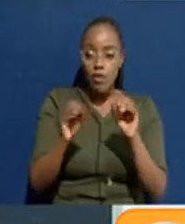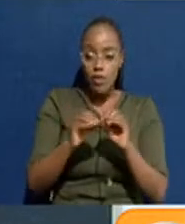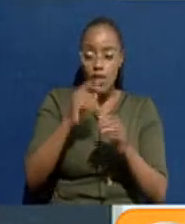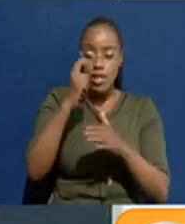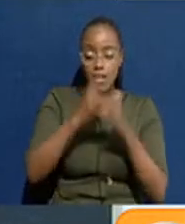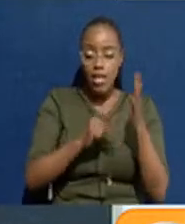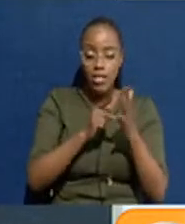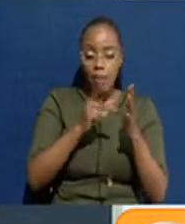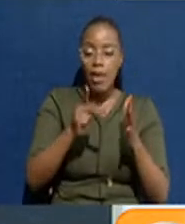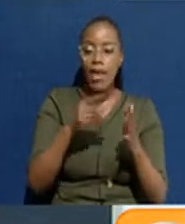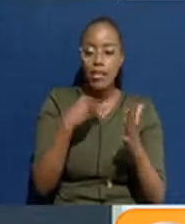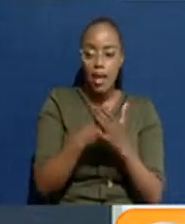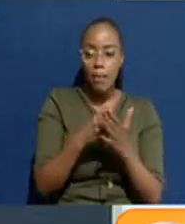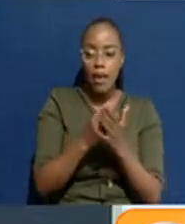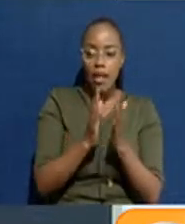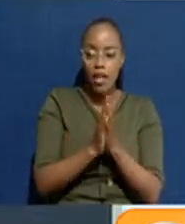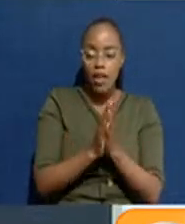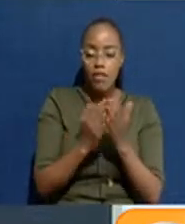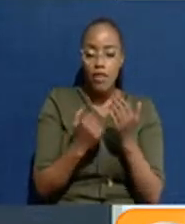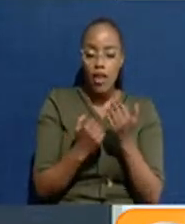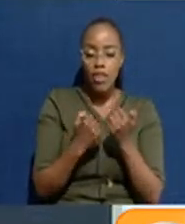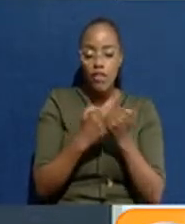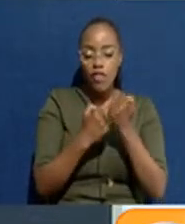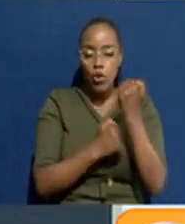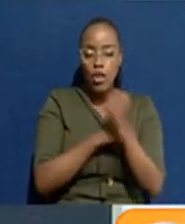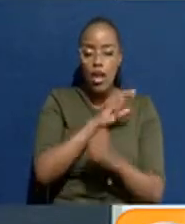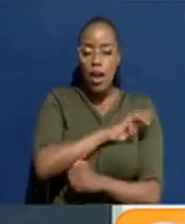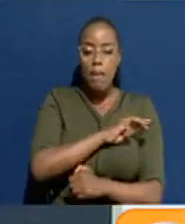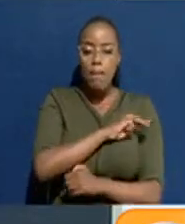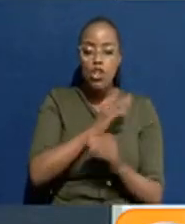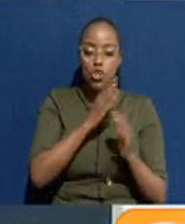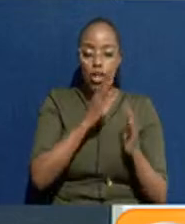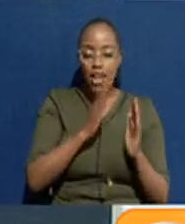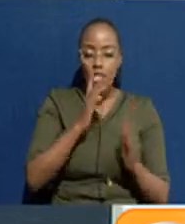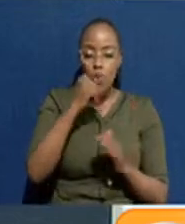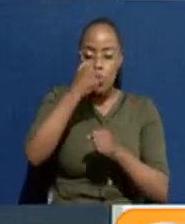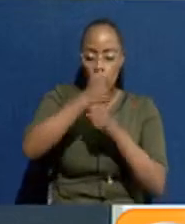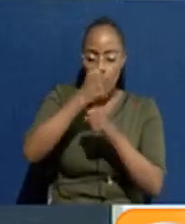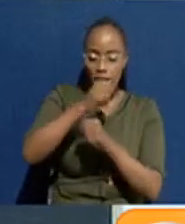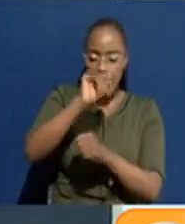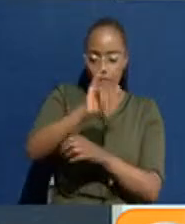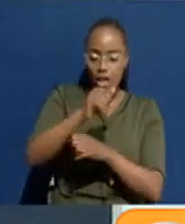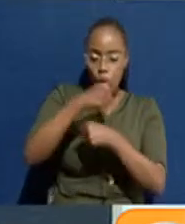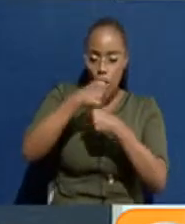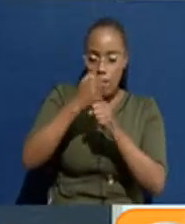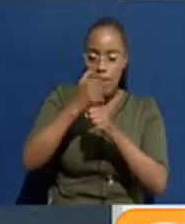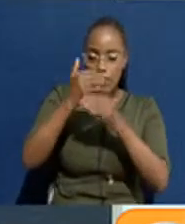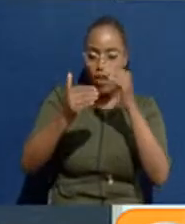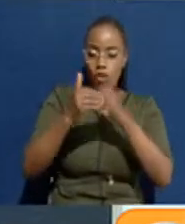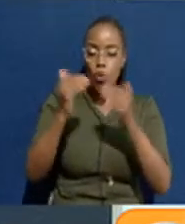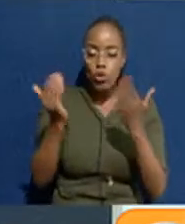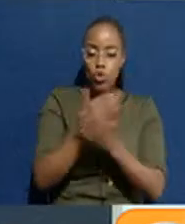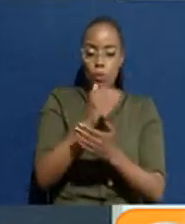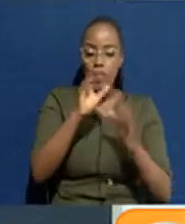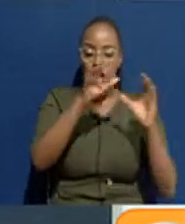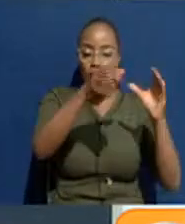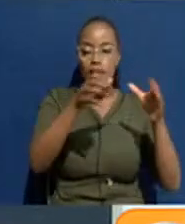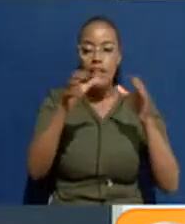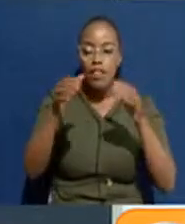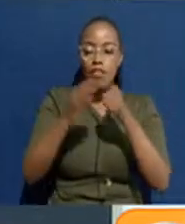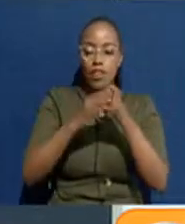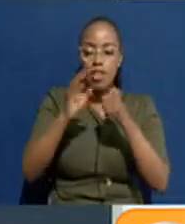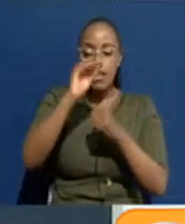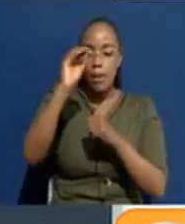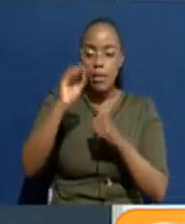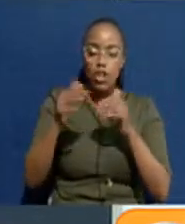taxpayers' money and the founding missionaries who put up these particular schools. If we remove this categorization,